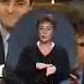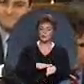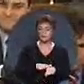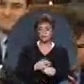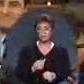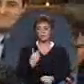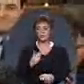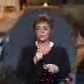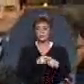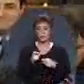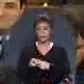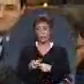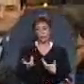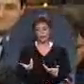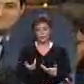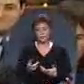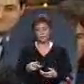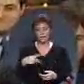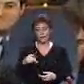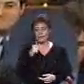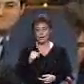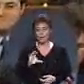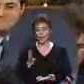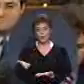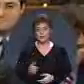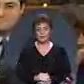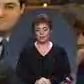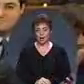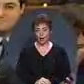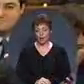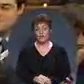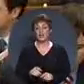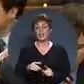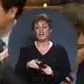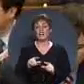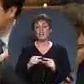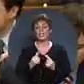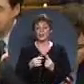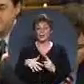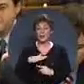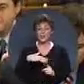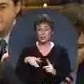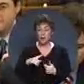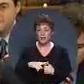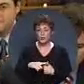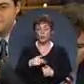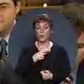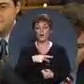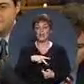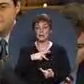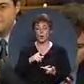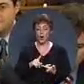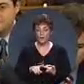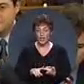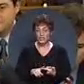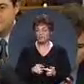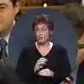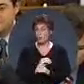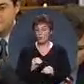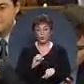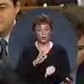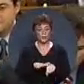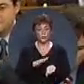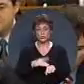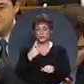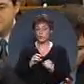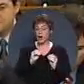consult. Two words that are not part of the Conservative vocabulary. The environmental governments, the environmental groups, the